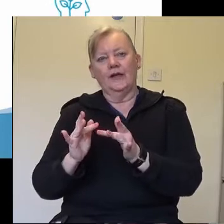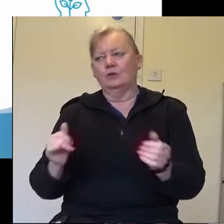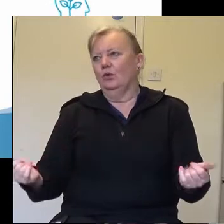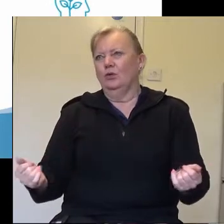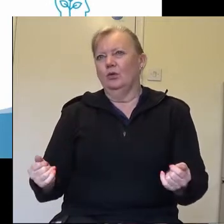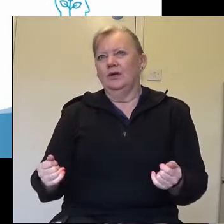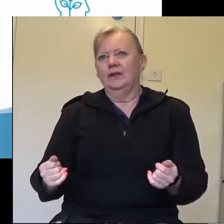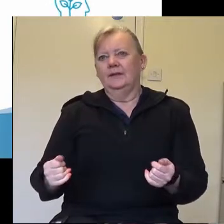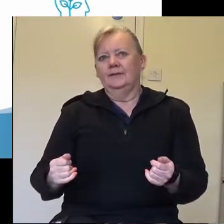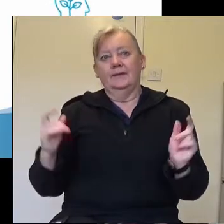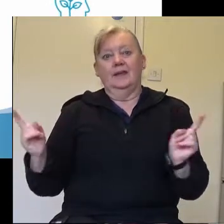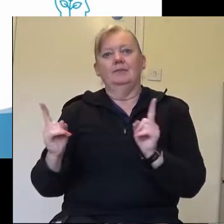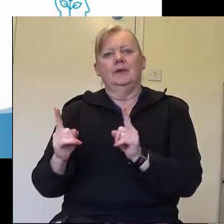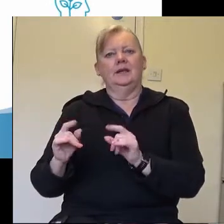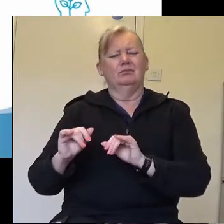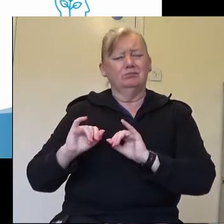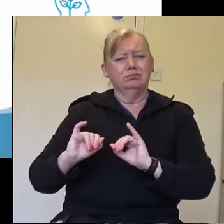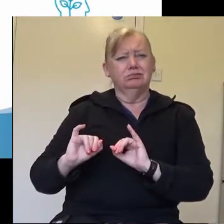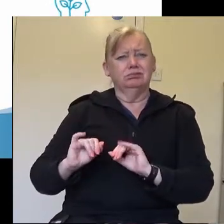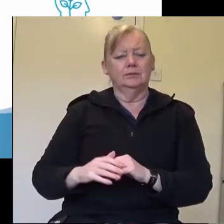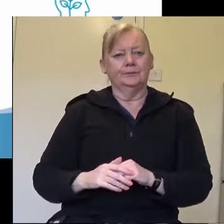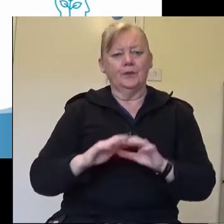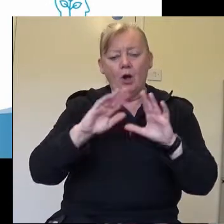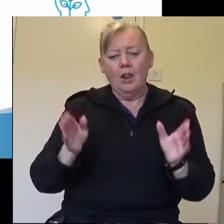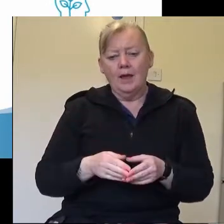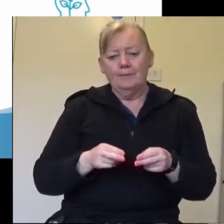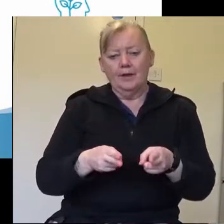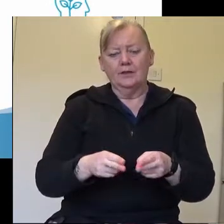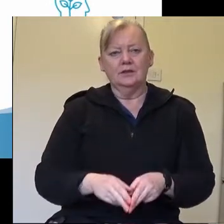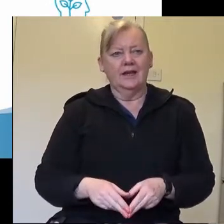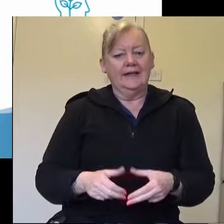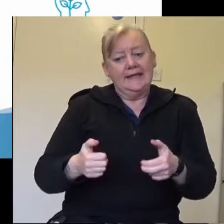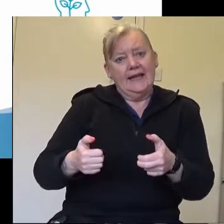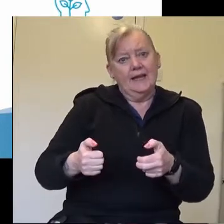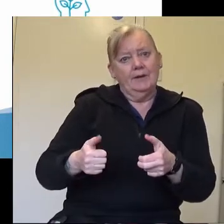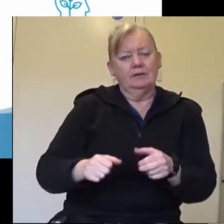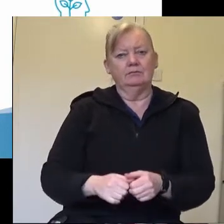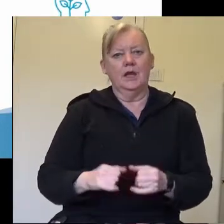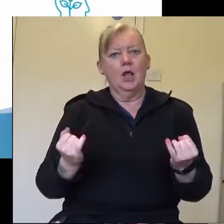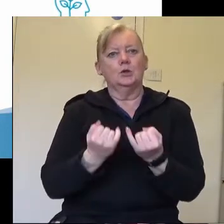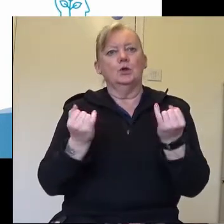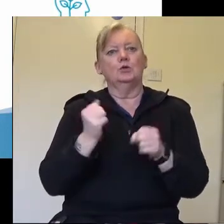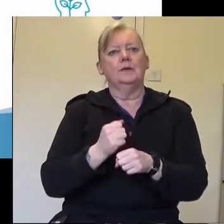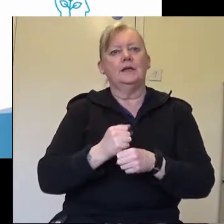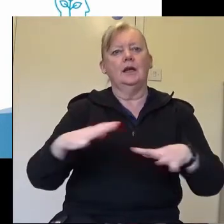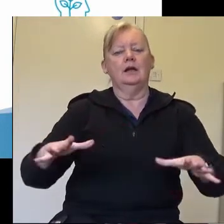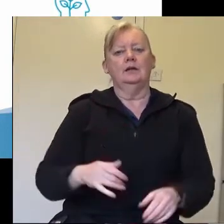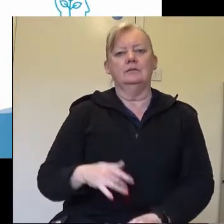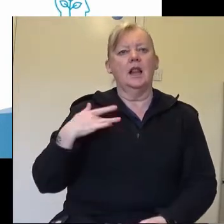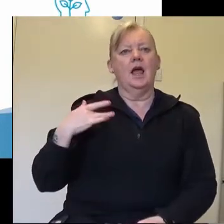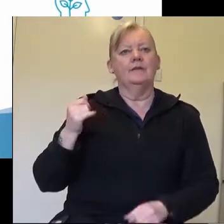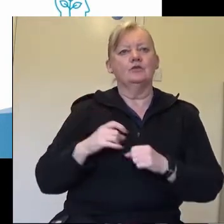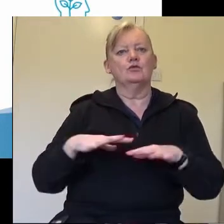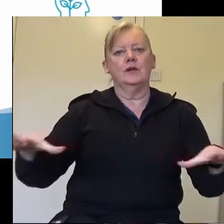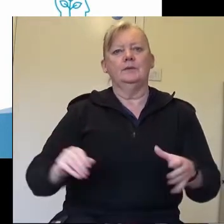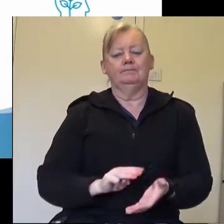contact they may have. Online platforms like online gaming, social media,